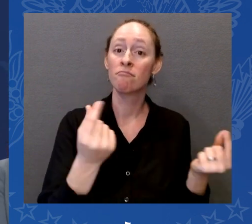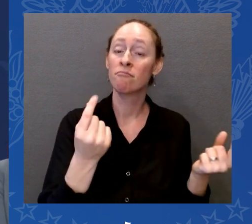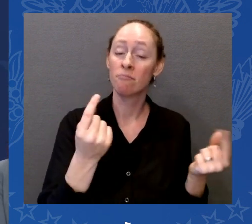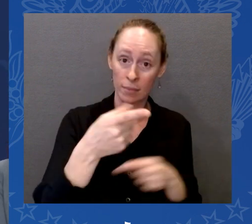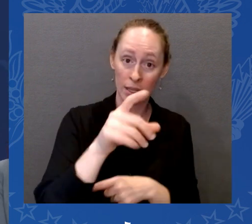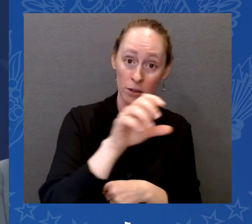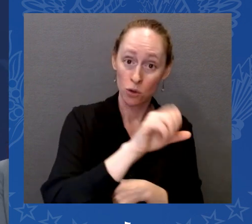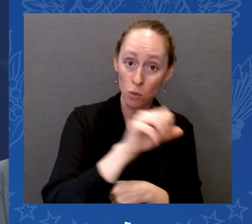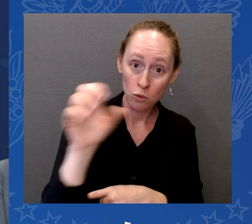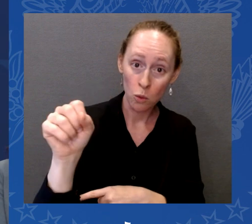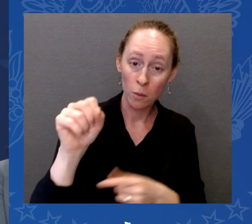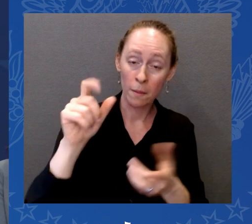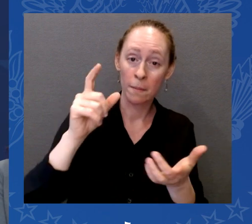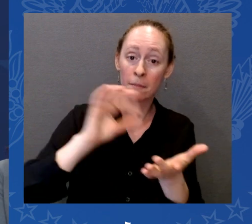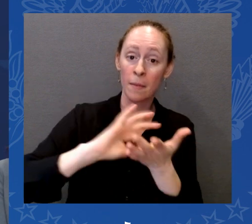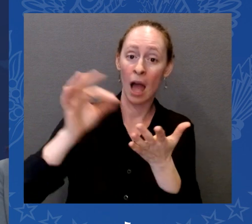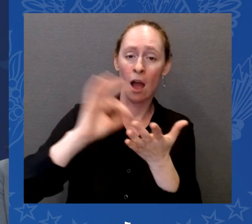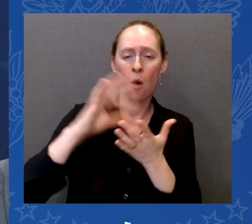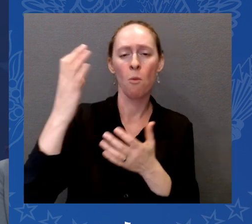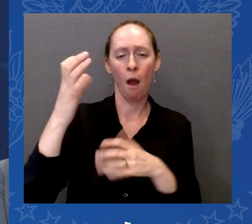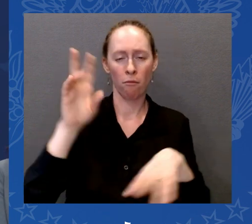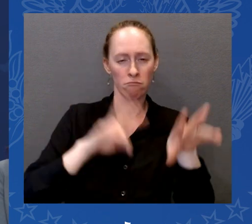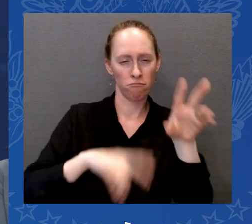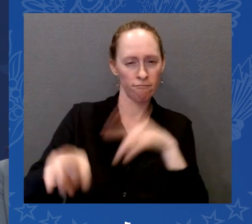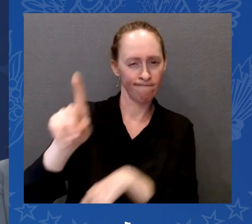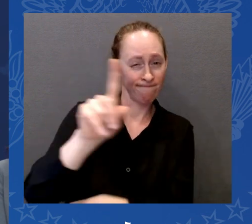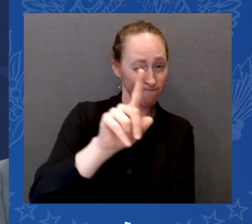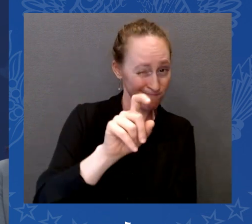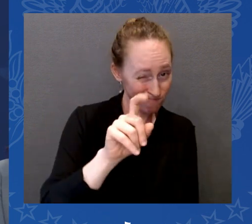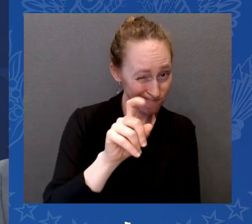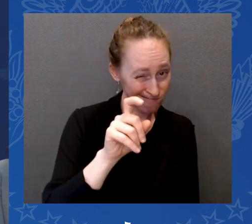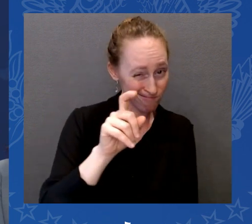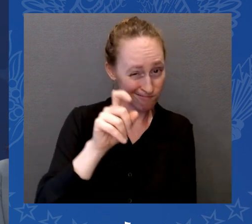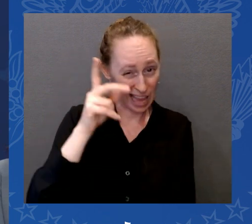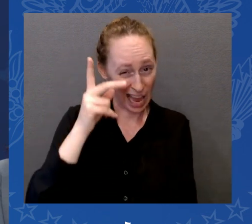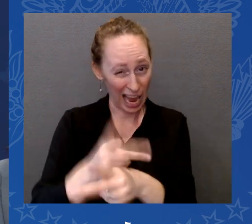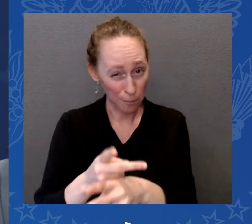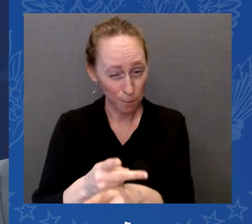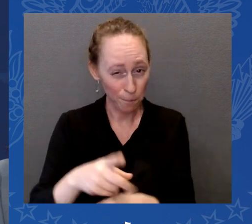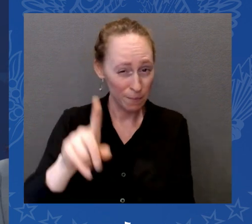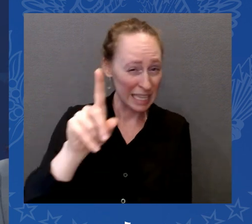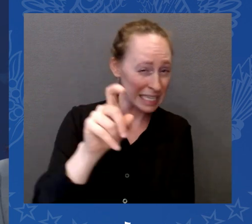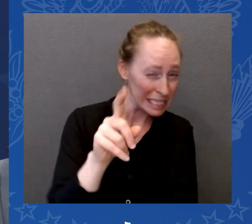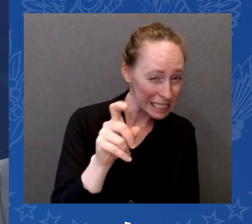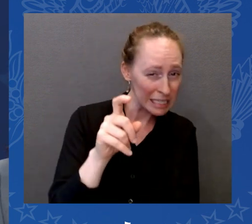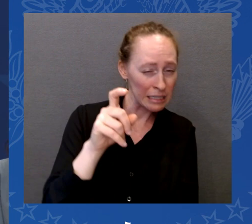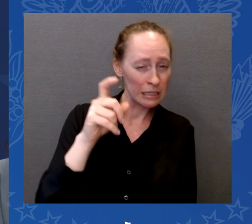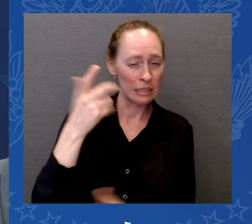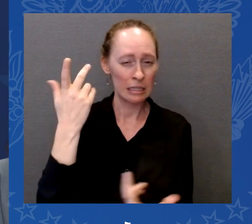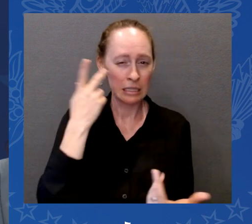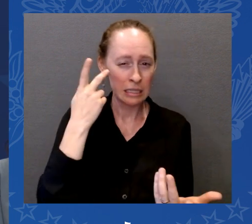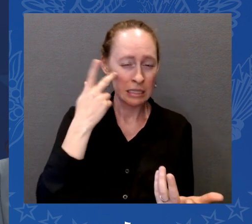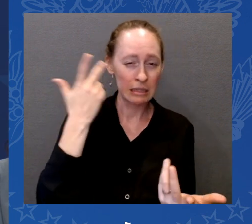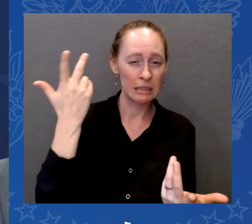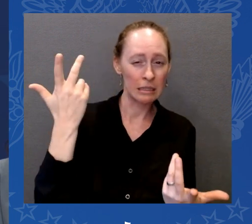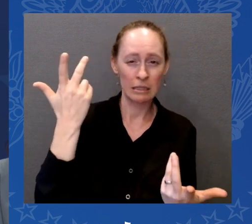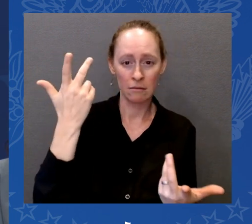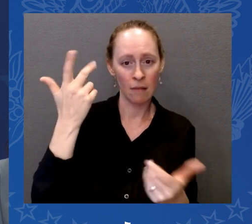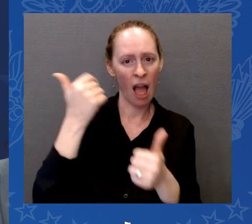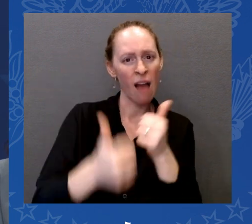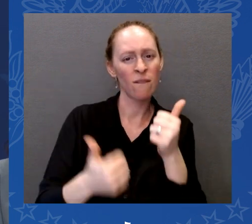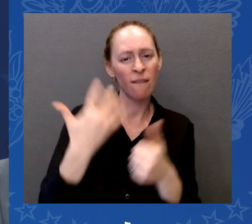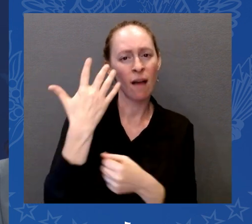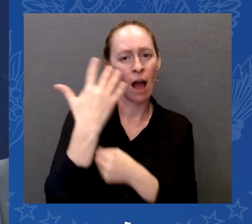up on the ballot. Either gets voted on or gets lost. Every 5 years. It's no longer, there's no such thing as a permanent